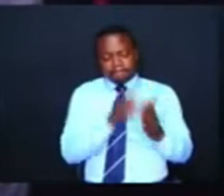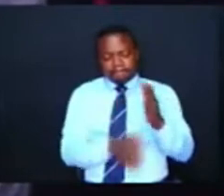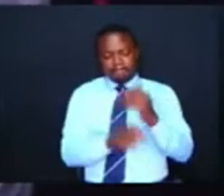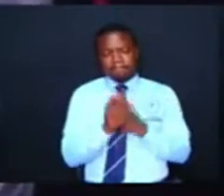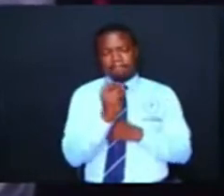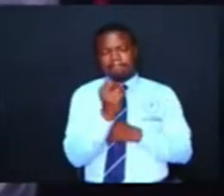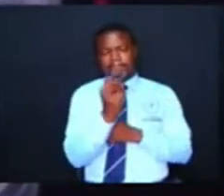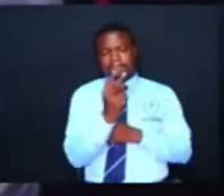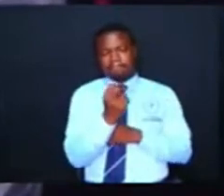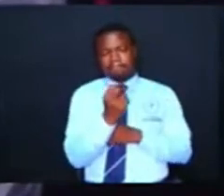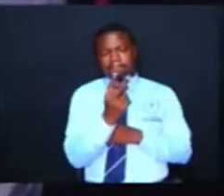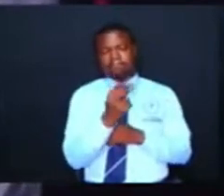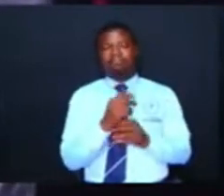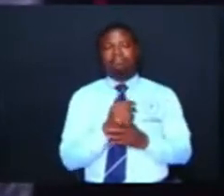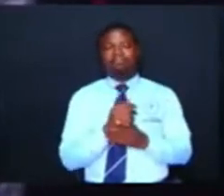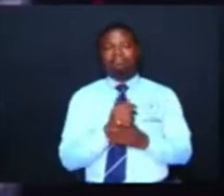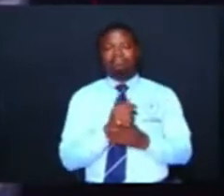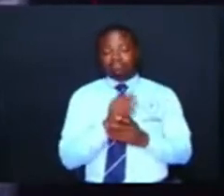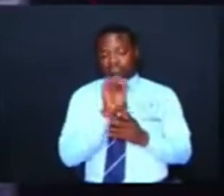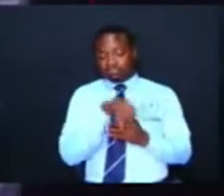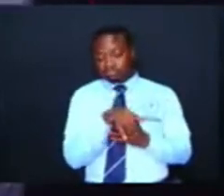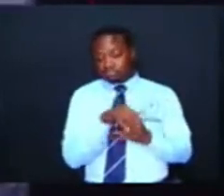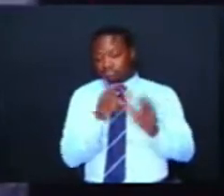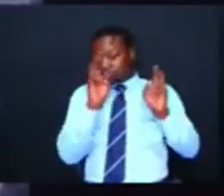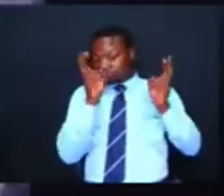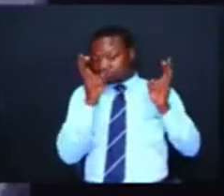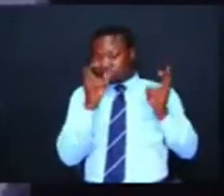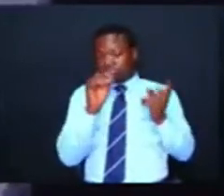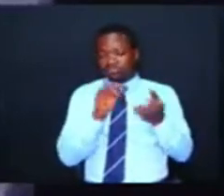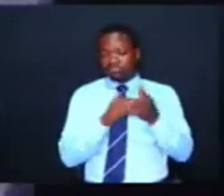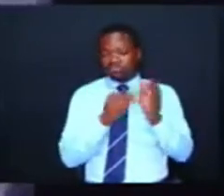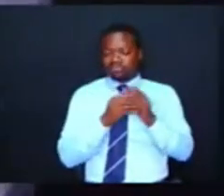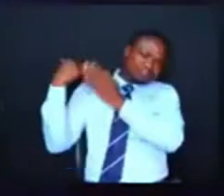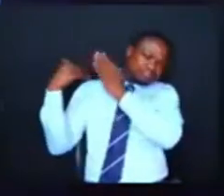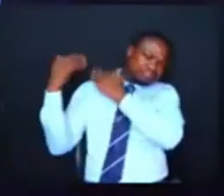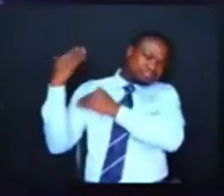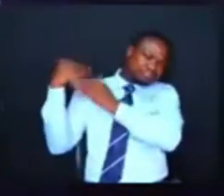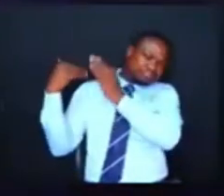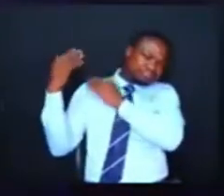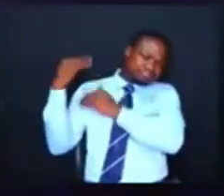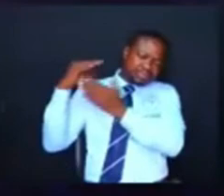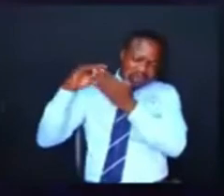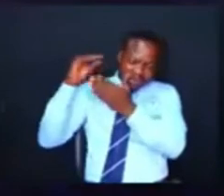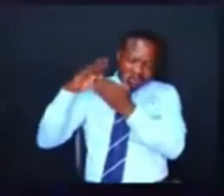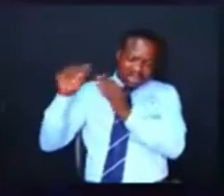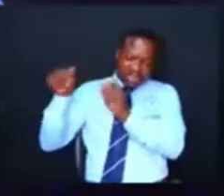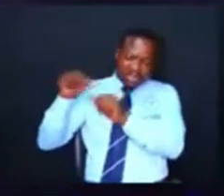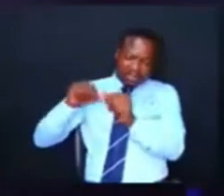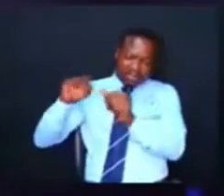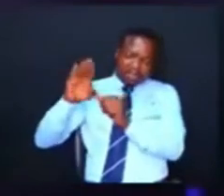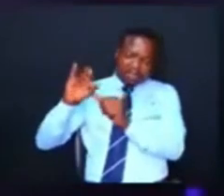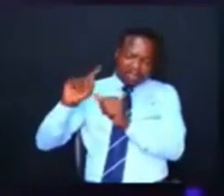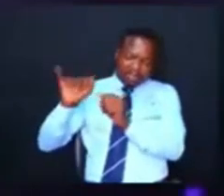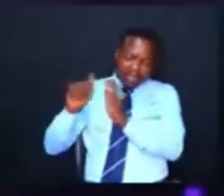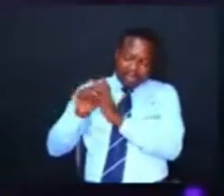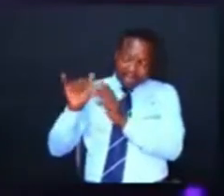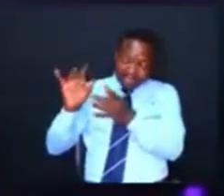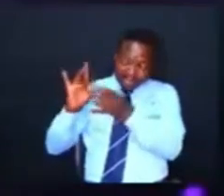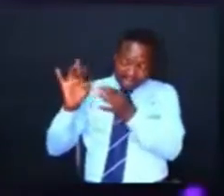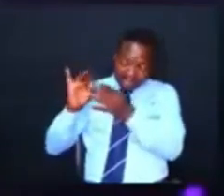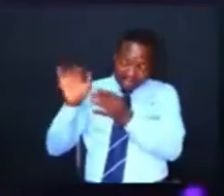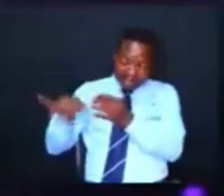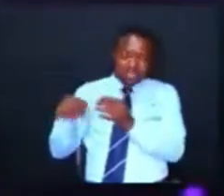12. Now this teaching is to link up what we have been doing over the months, so that just to recap in a